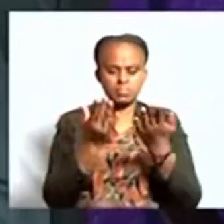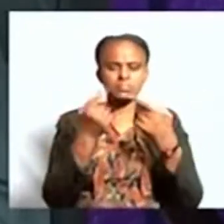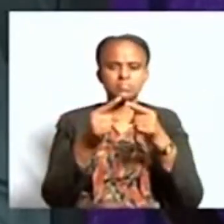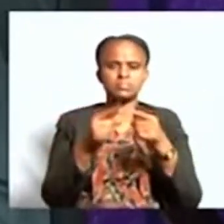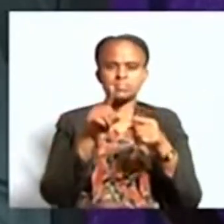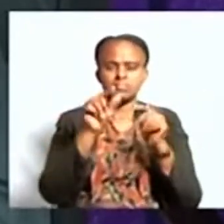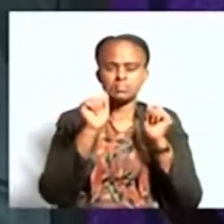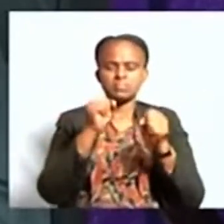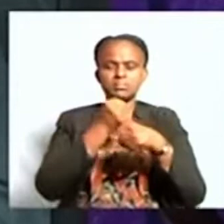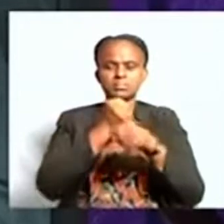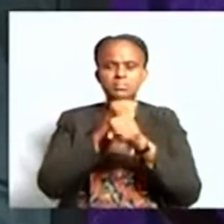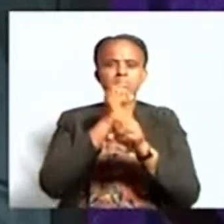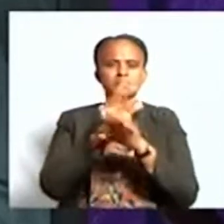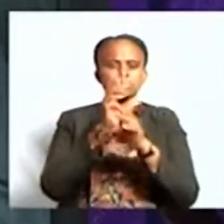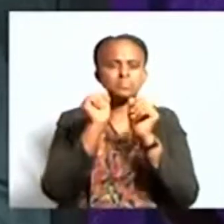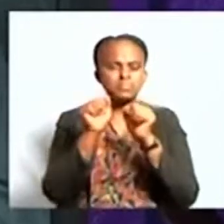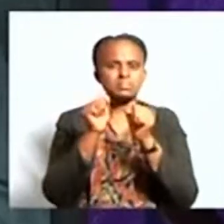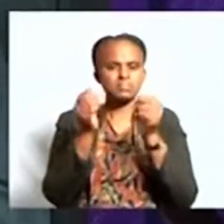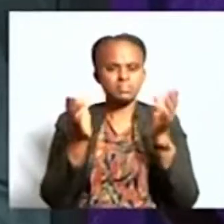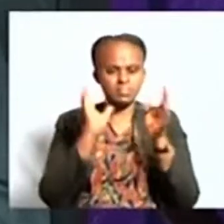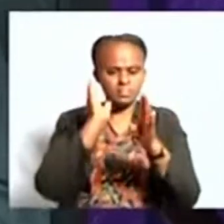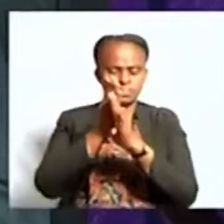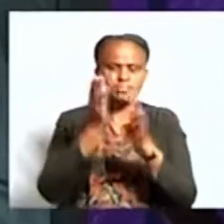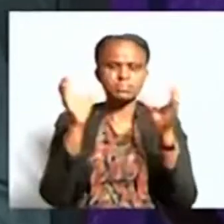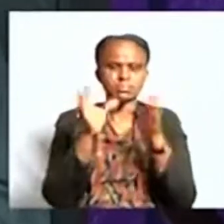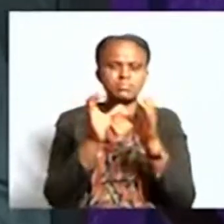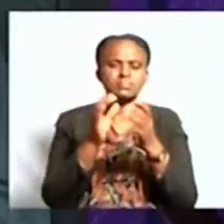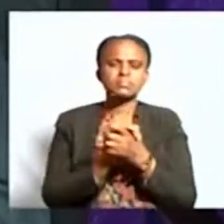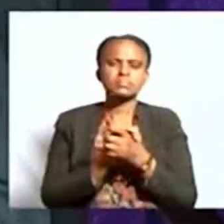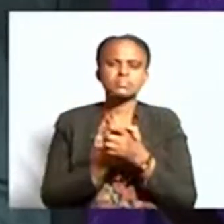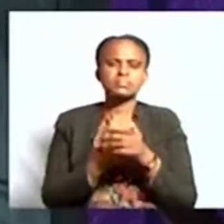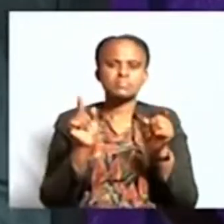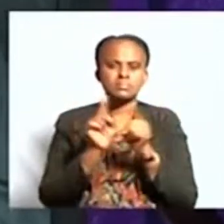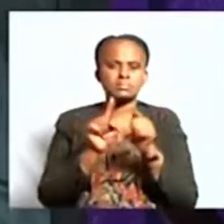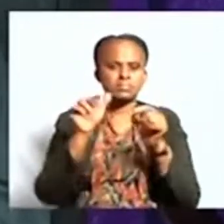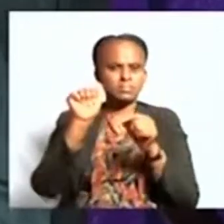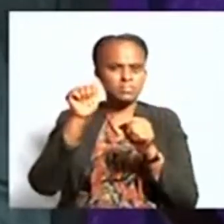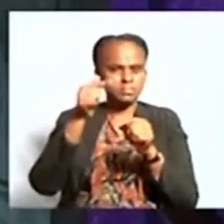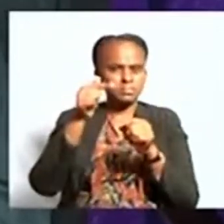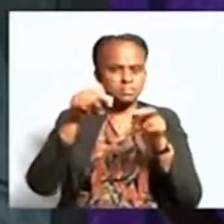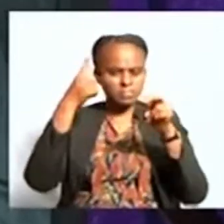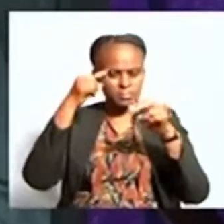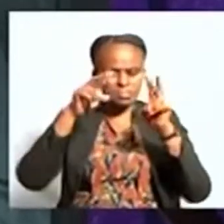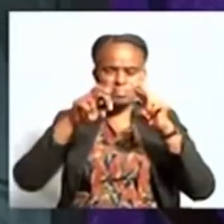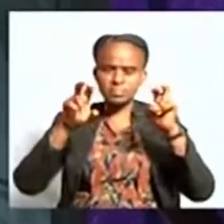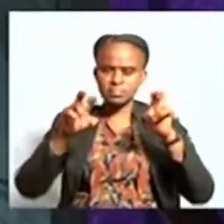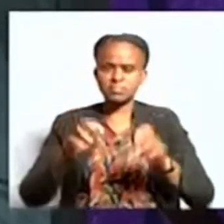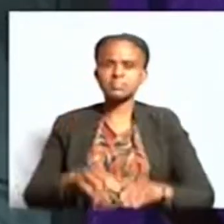that can be made available to the committee and to the Auditor General for verification,